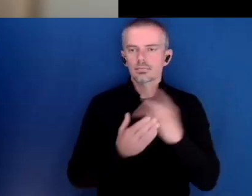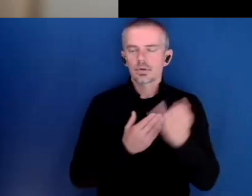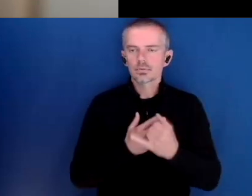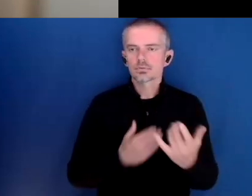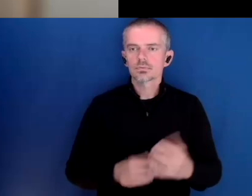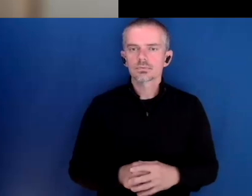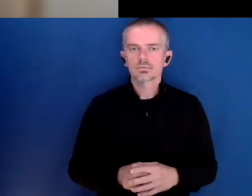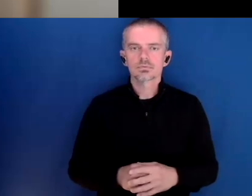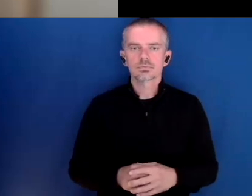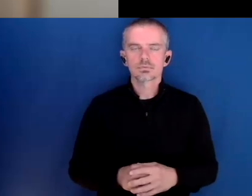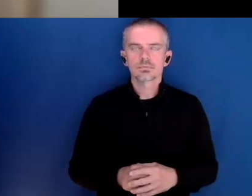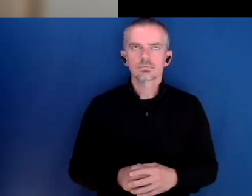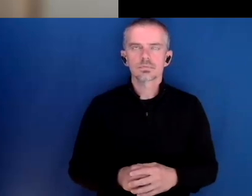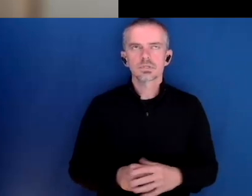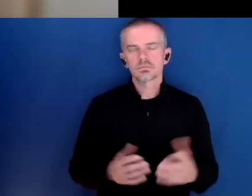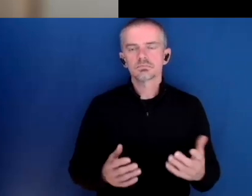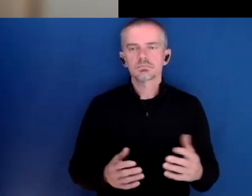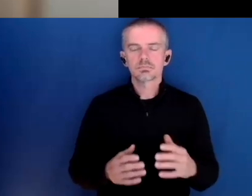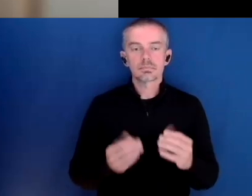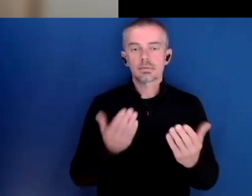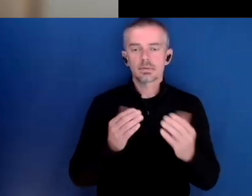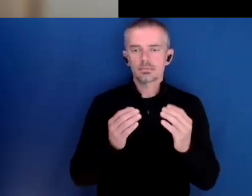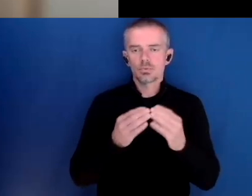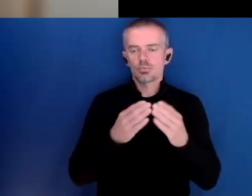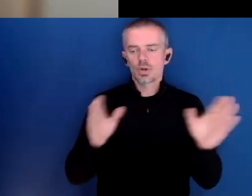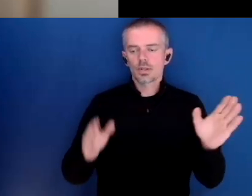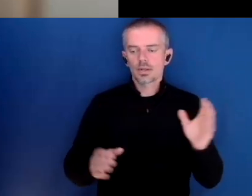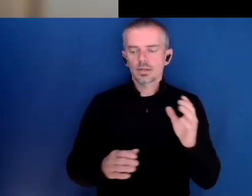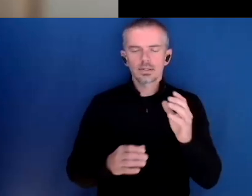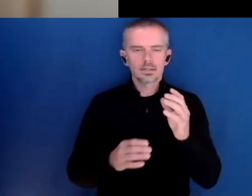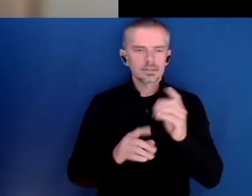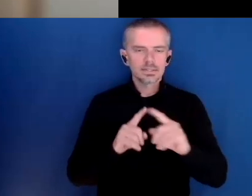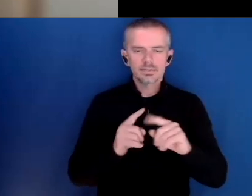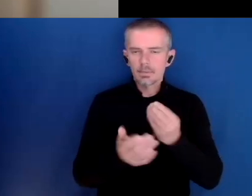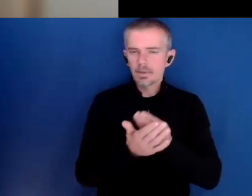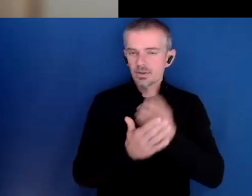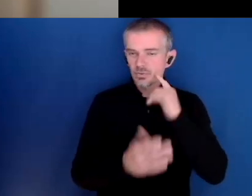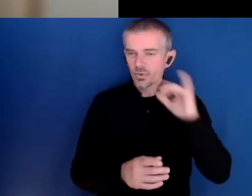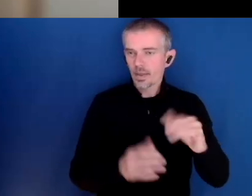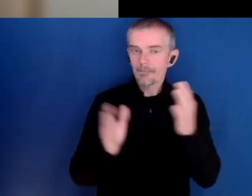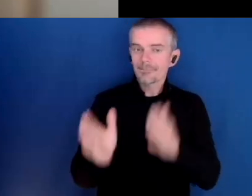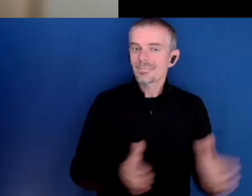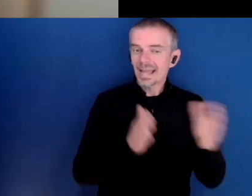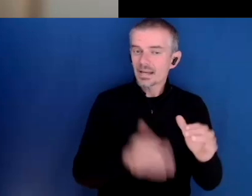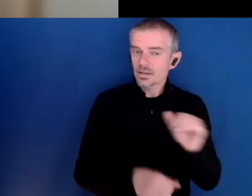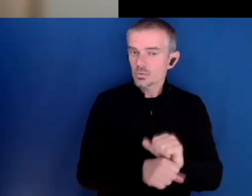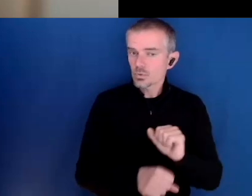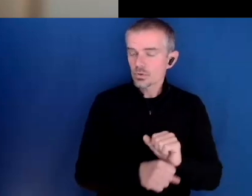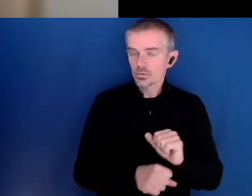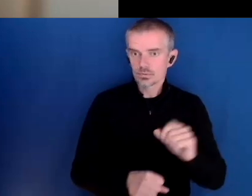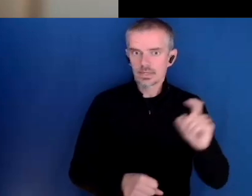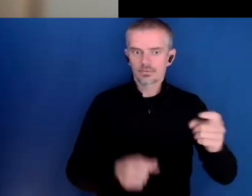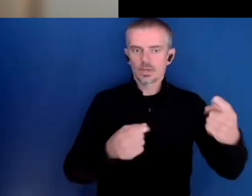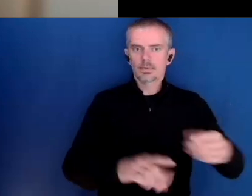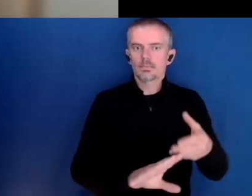more broadly, are there different funding opportunities to do that sort of planning work that's really critical to happen